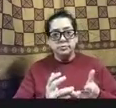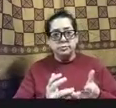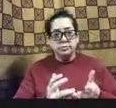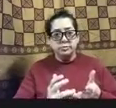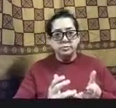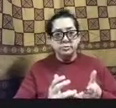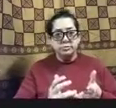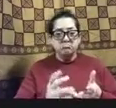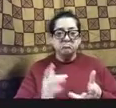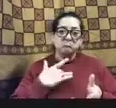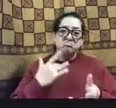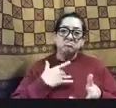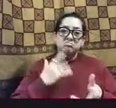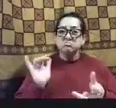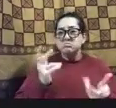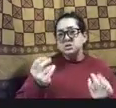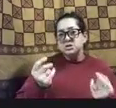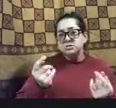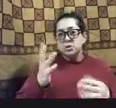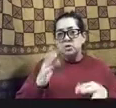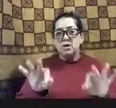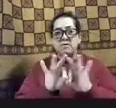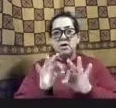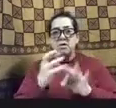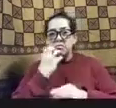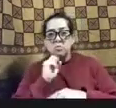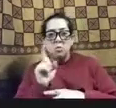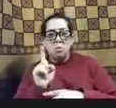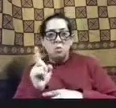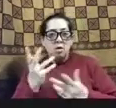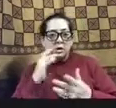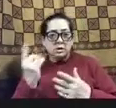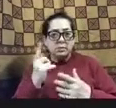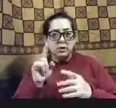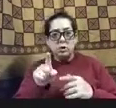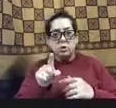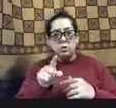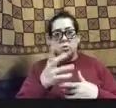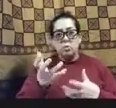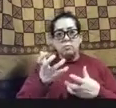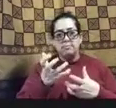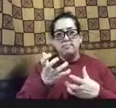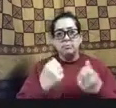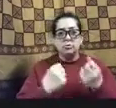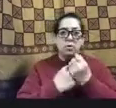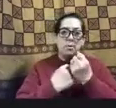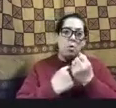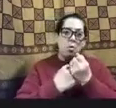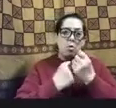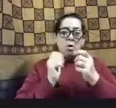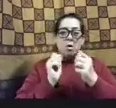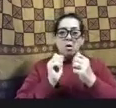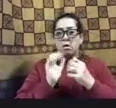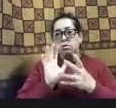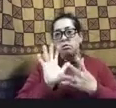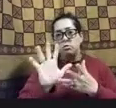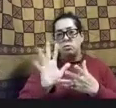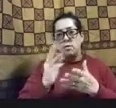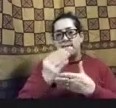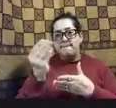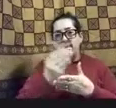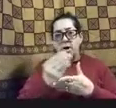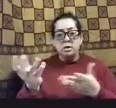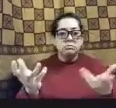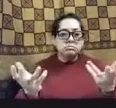and get a feel of where their values are and if this is something that you'd like to support with your buying